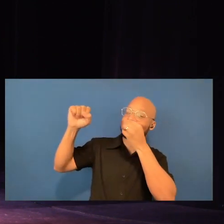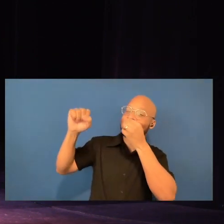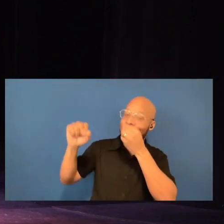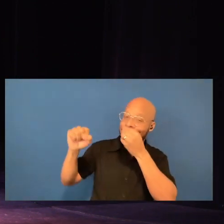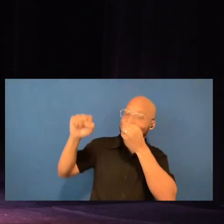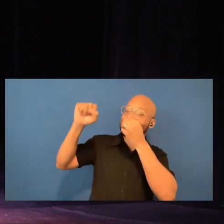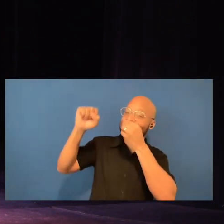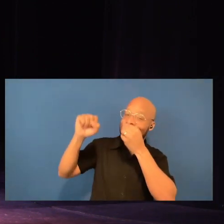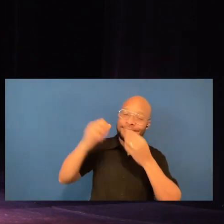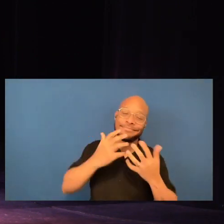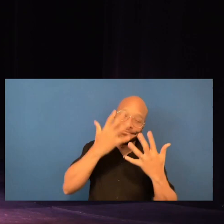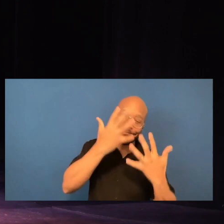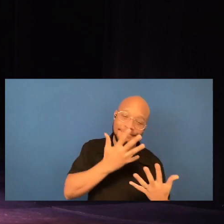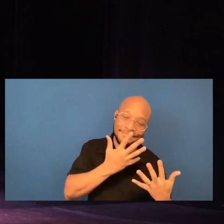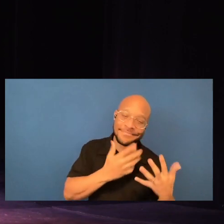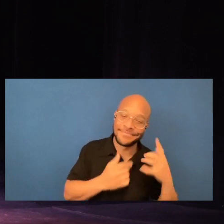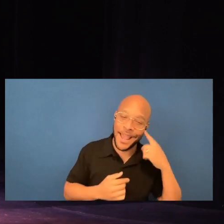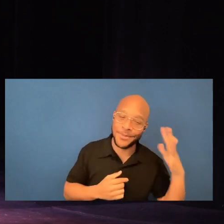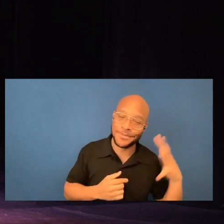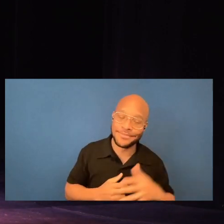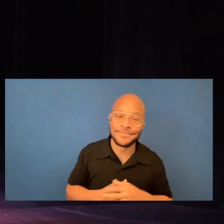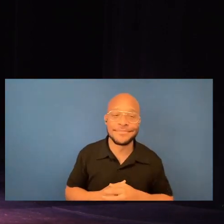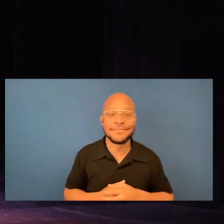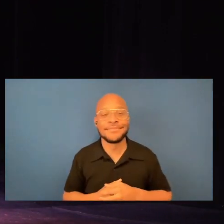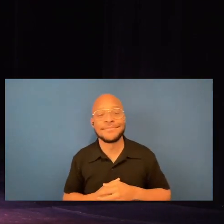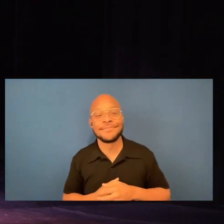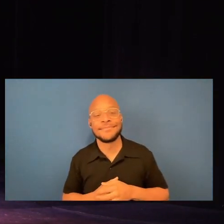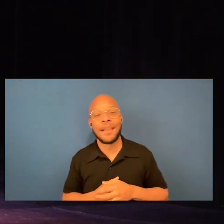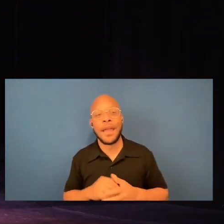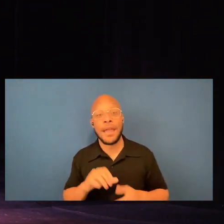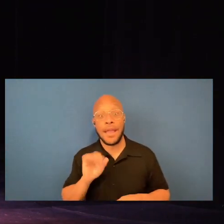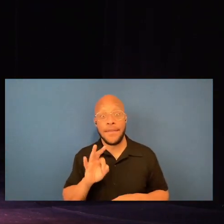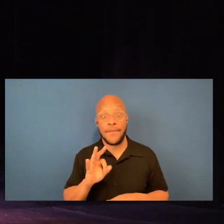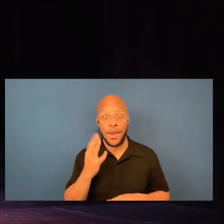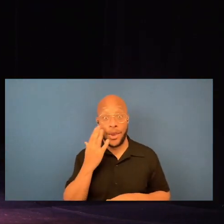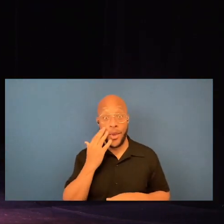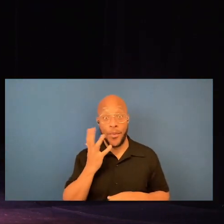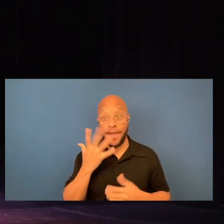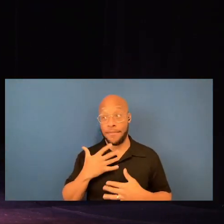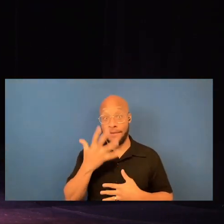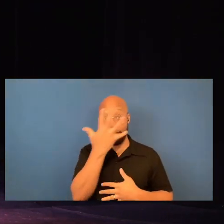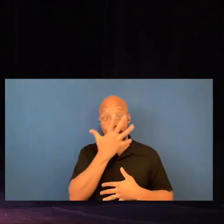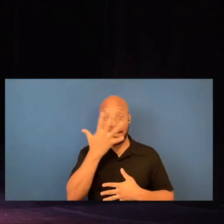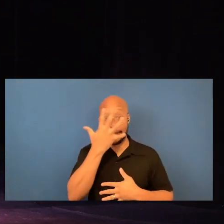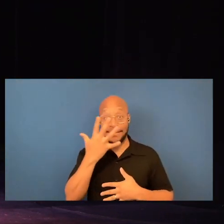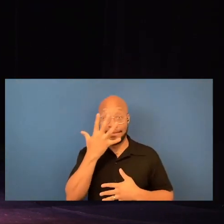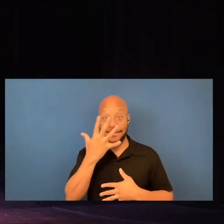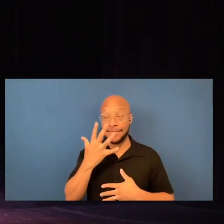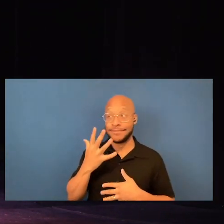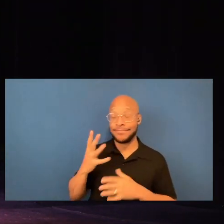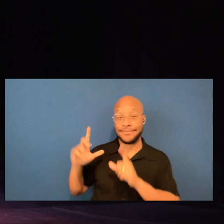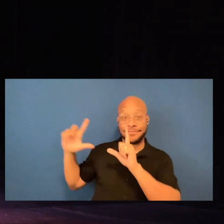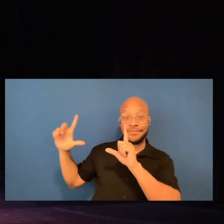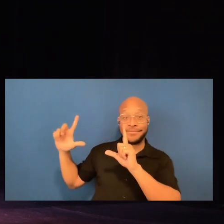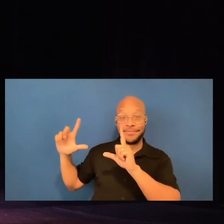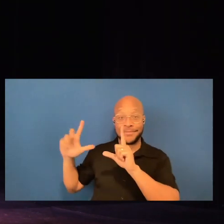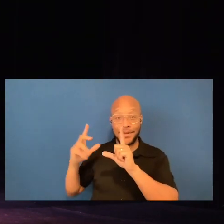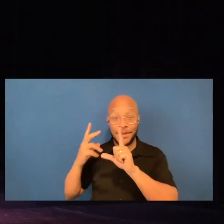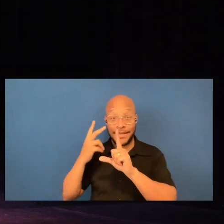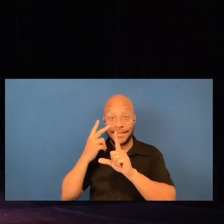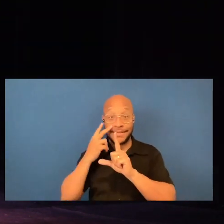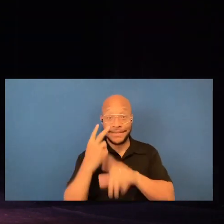If I'd known there was going to be a face of myself where you could see me while looking at my